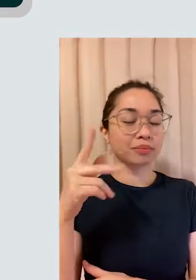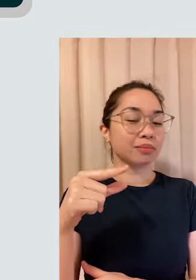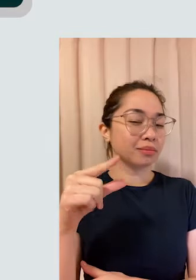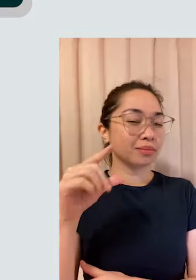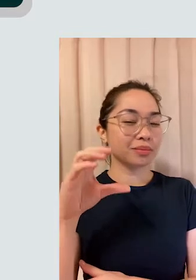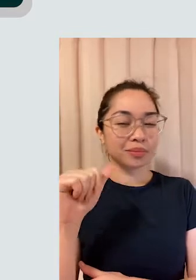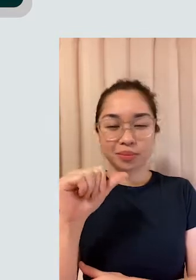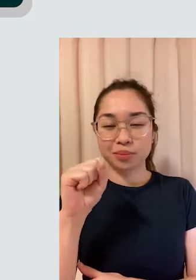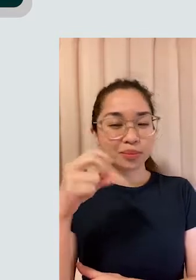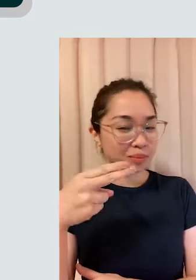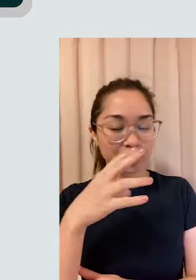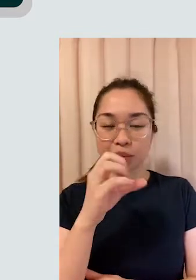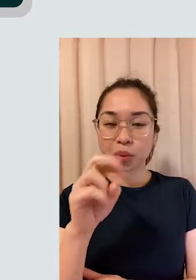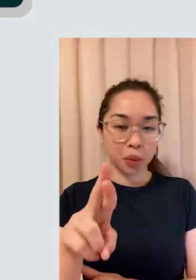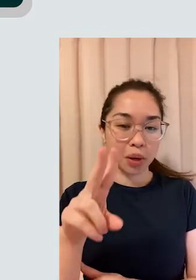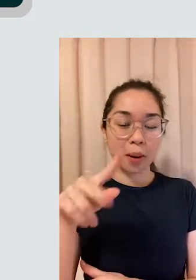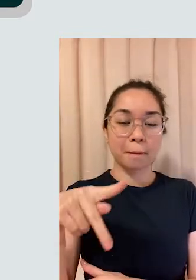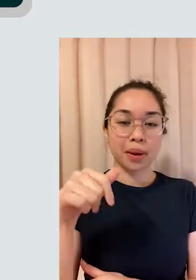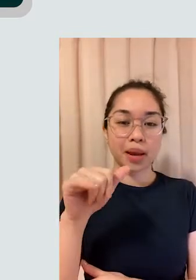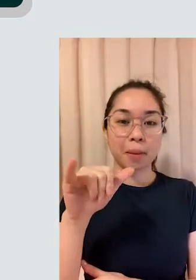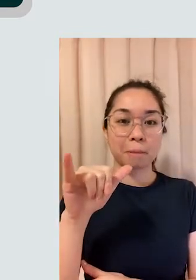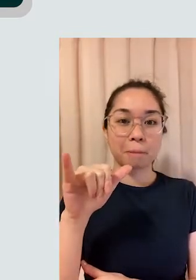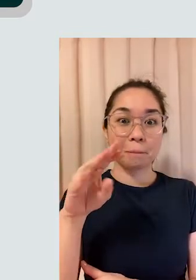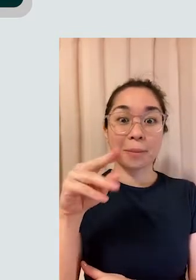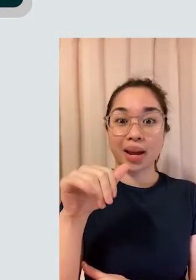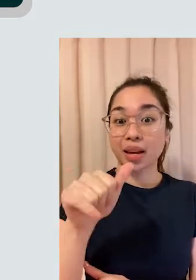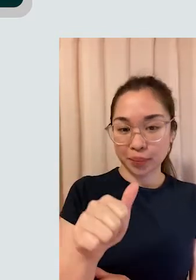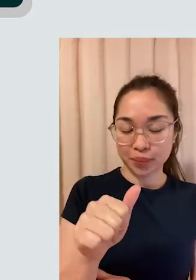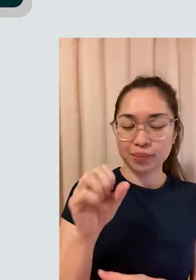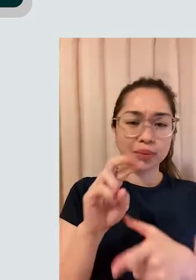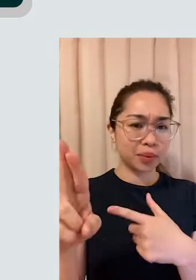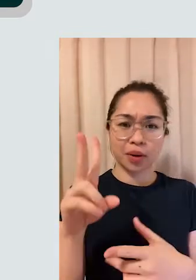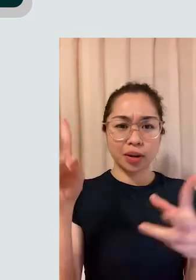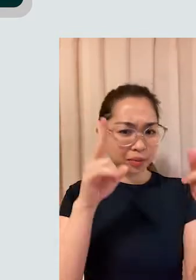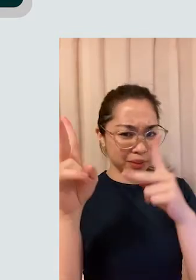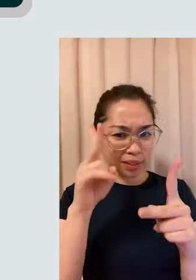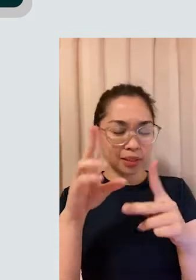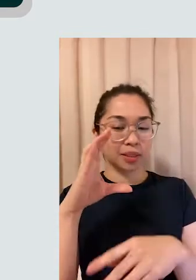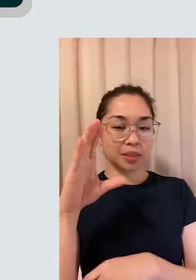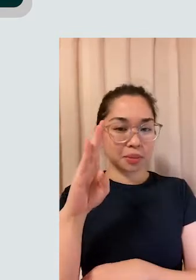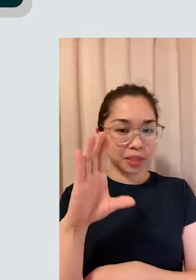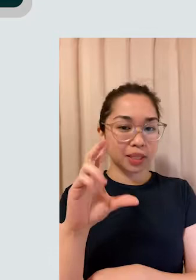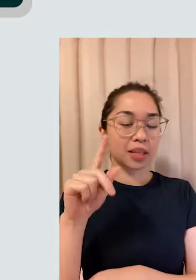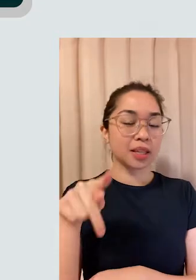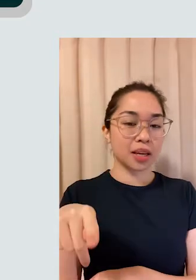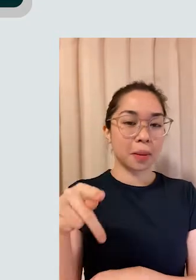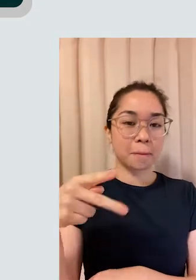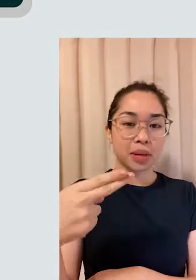GCash, PayPal, or PayMaya, or visit